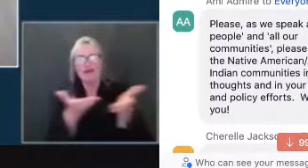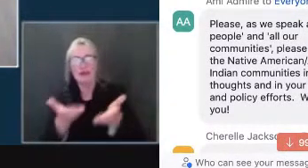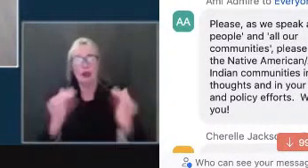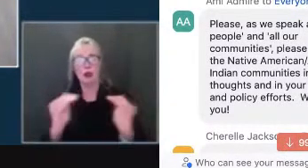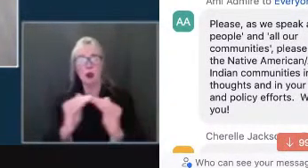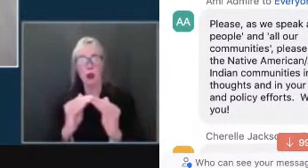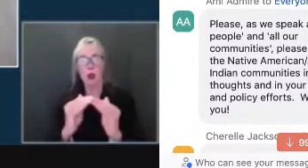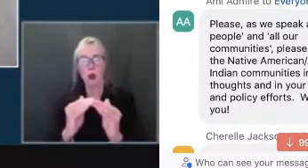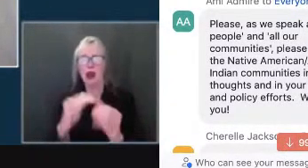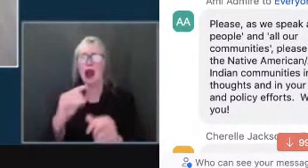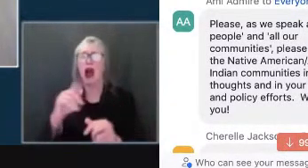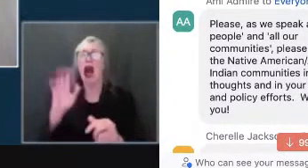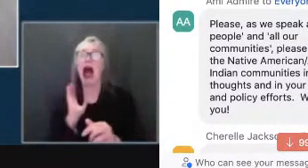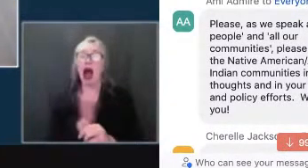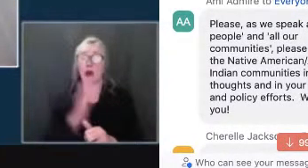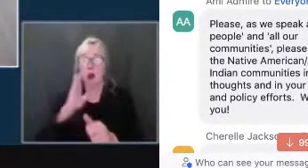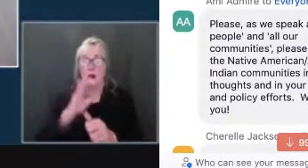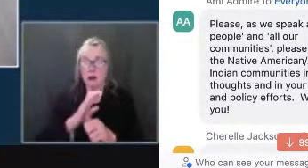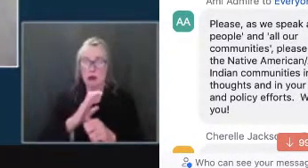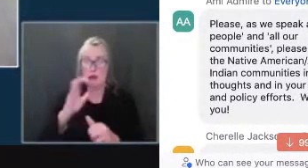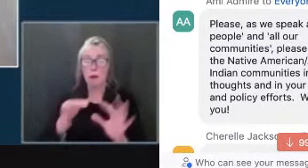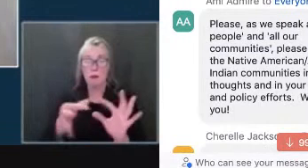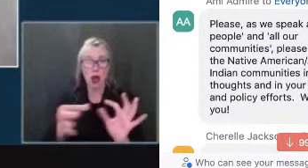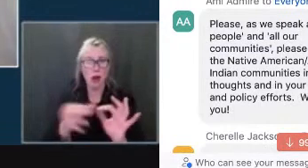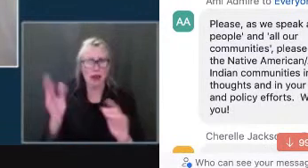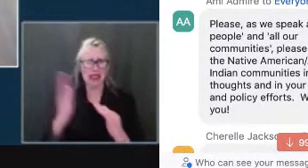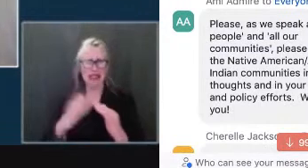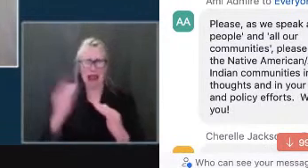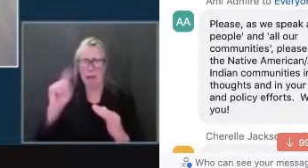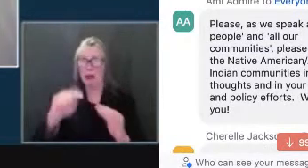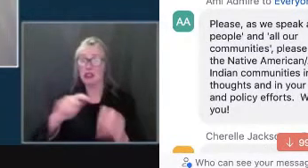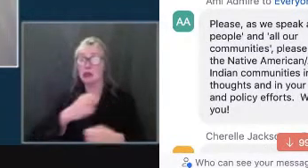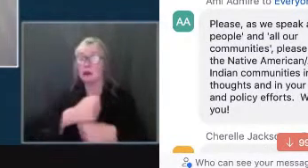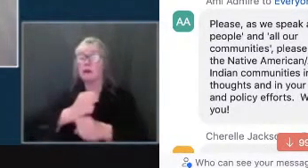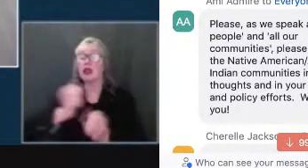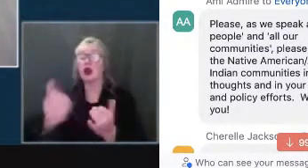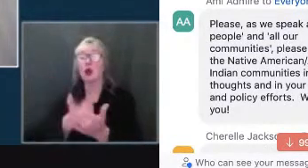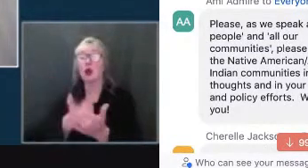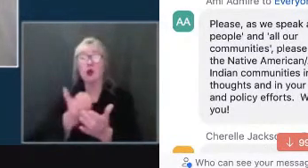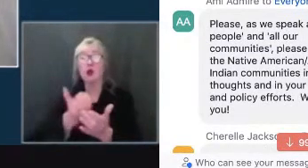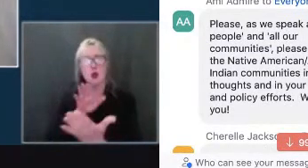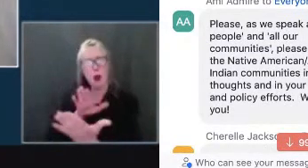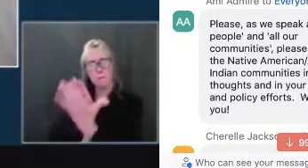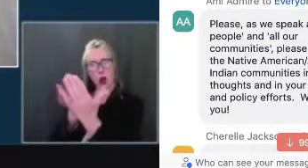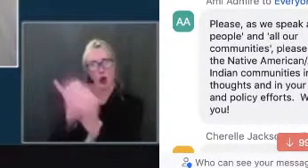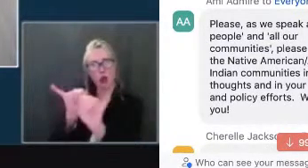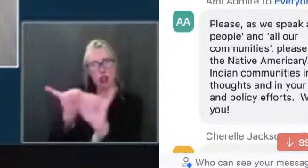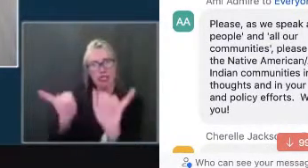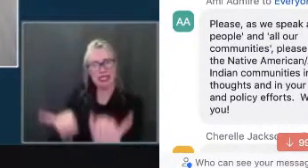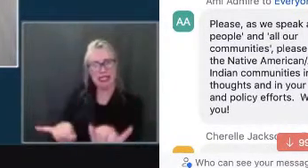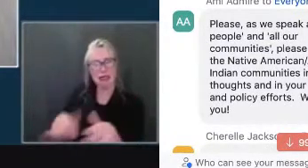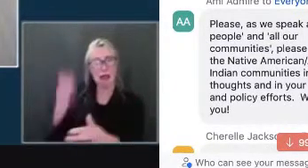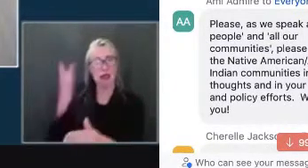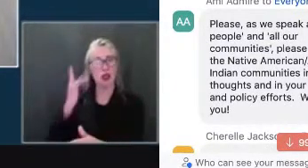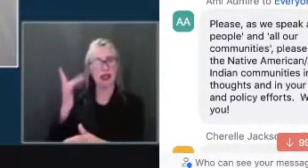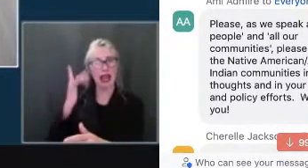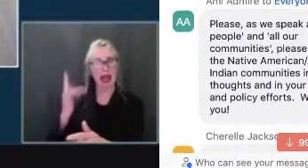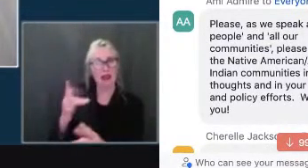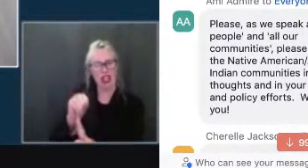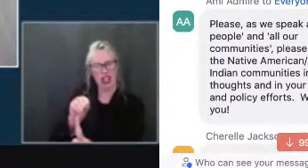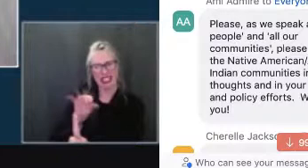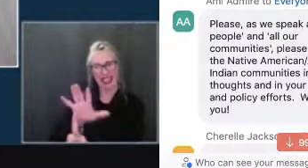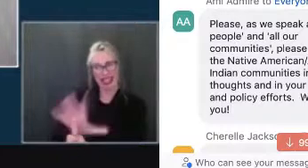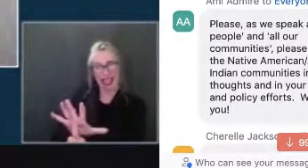be creating a new narrative about poverty in California, one that sheds light on policies that create, sustain,